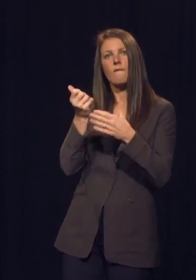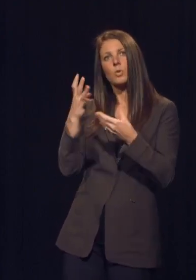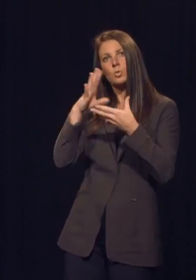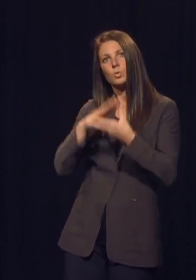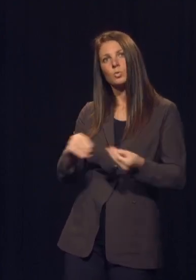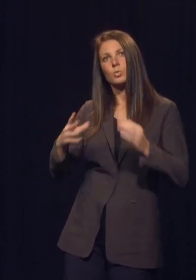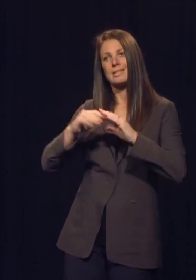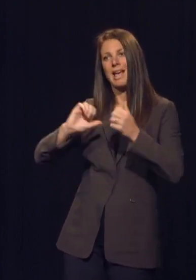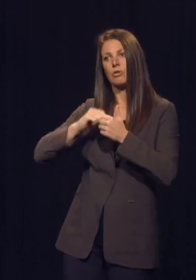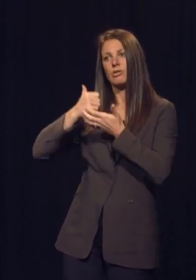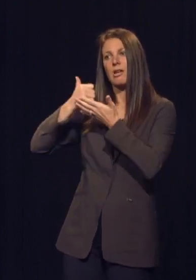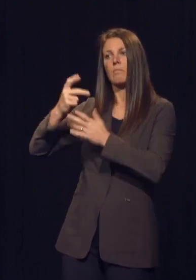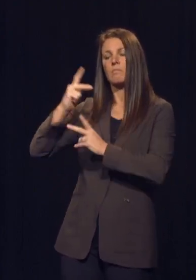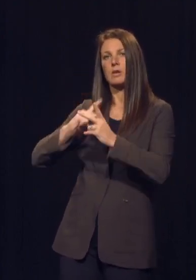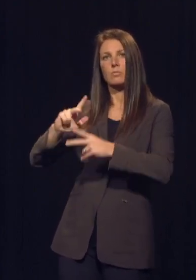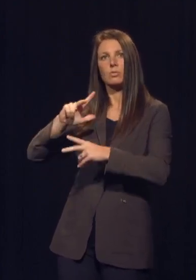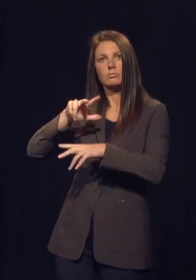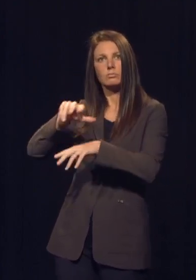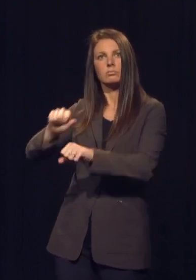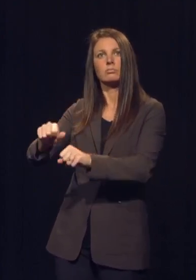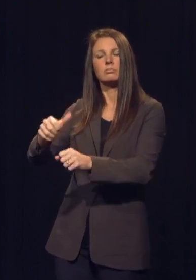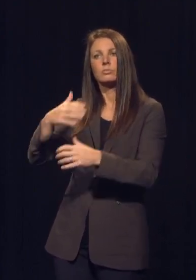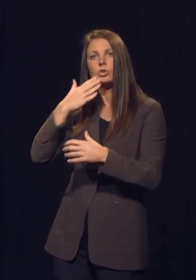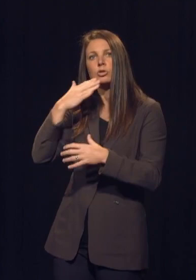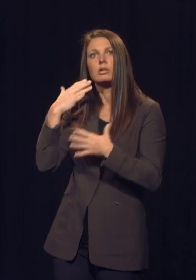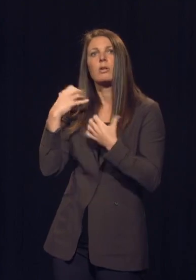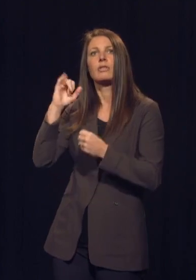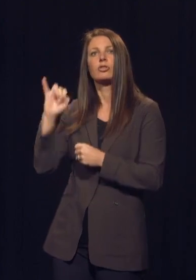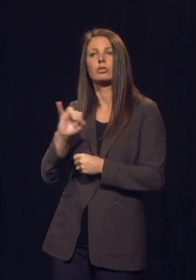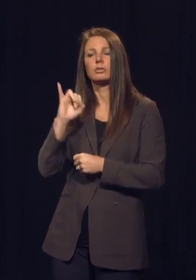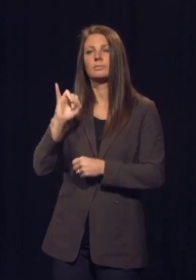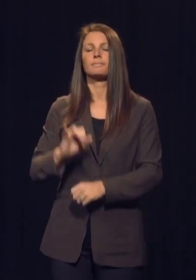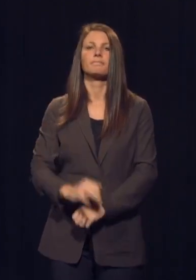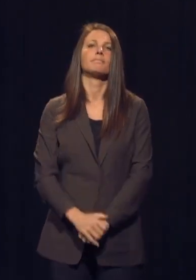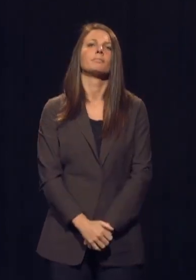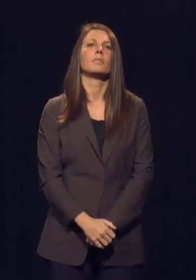helps people secure affordable health insurance. Pam.